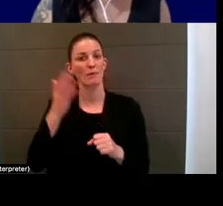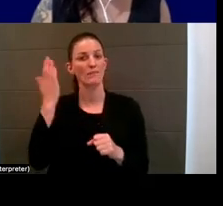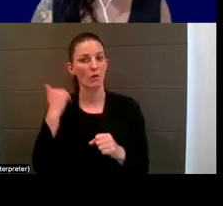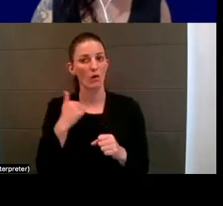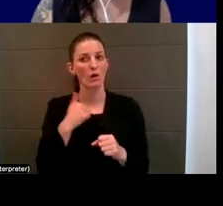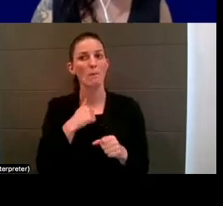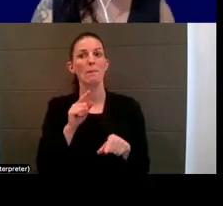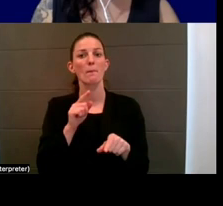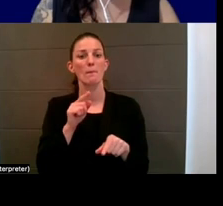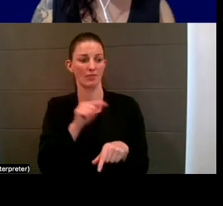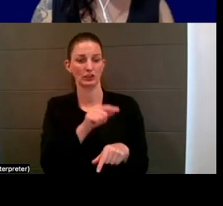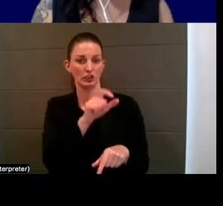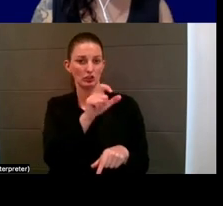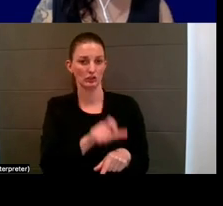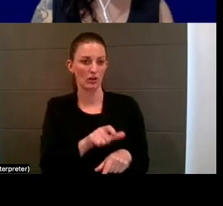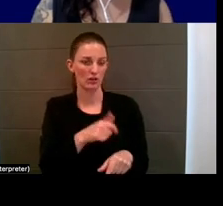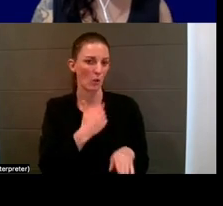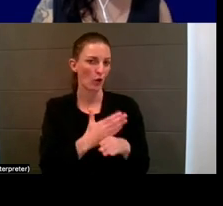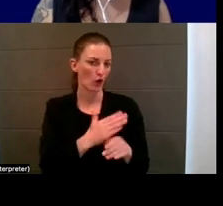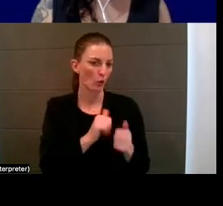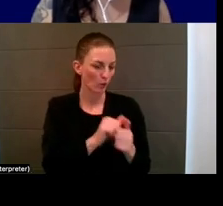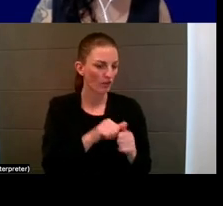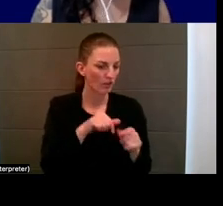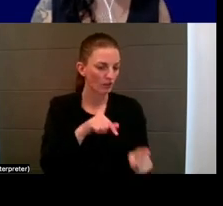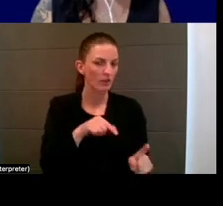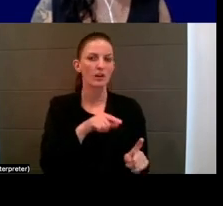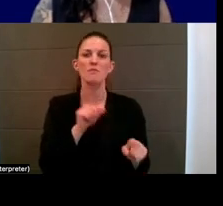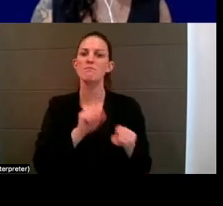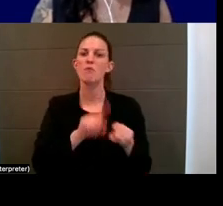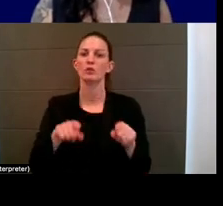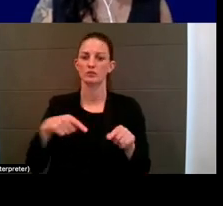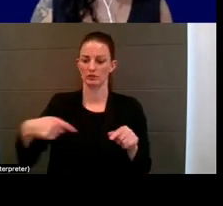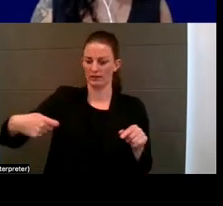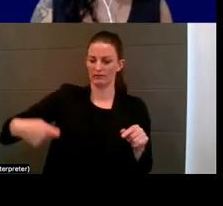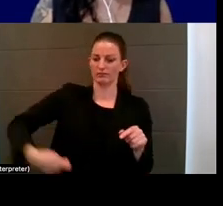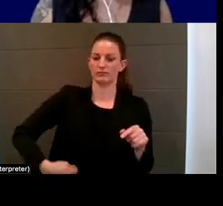by gastrostomy, so a tube that goes directly into the stomach.